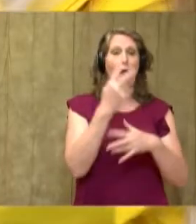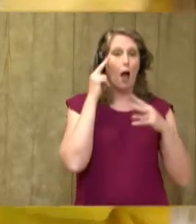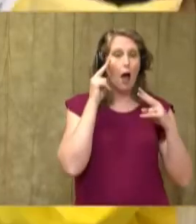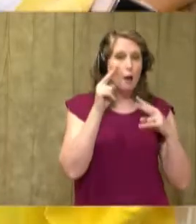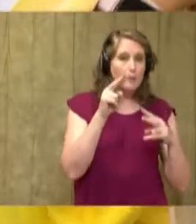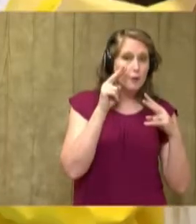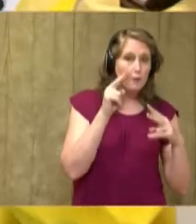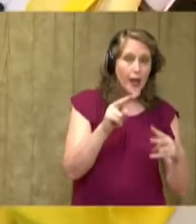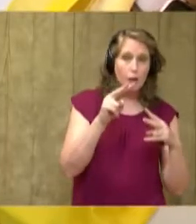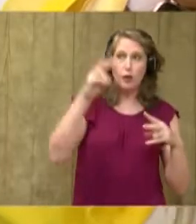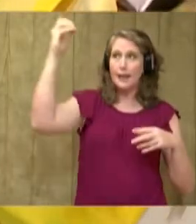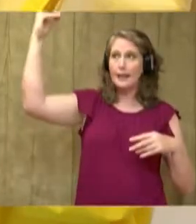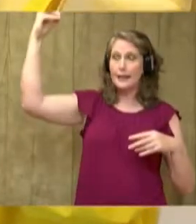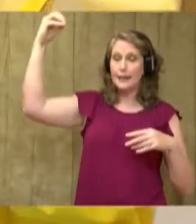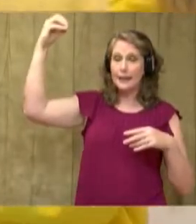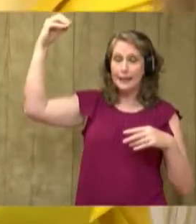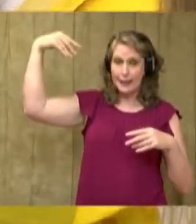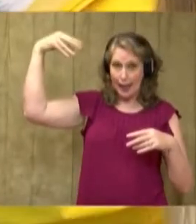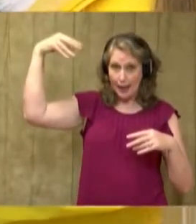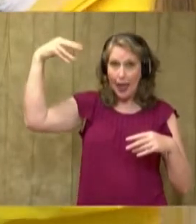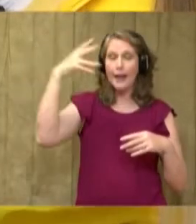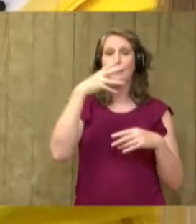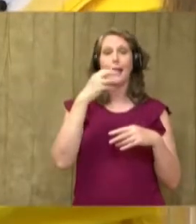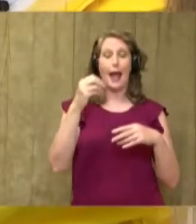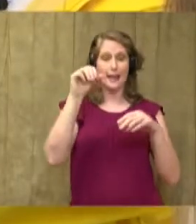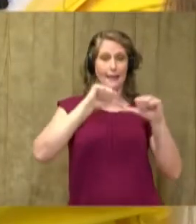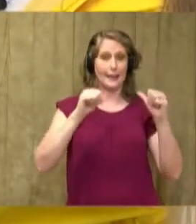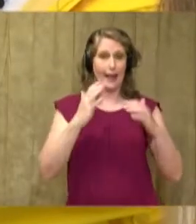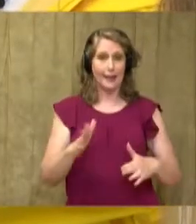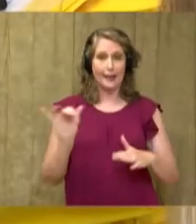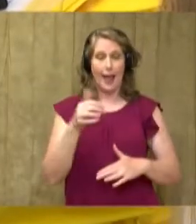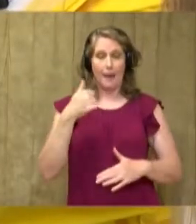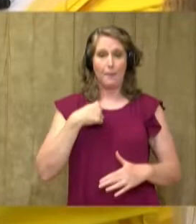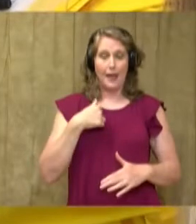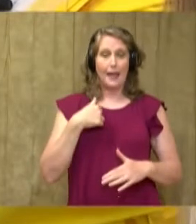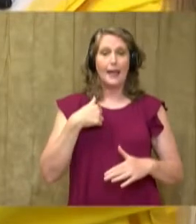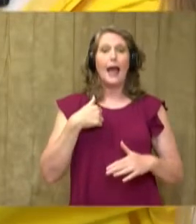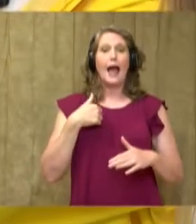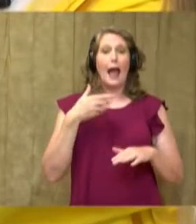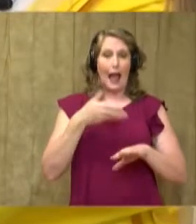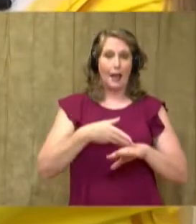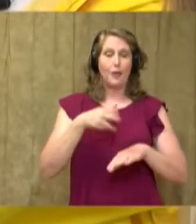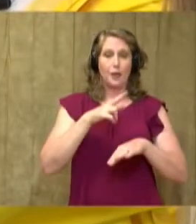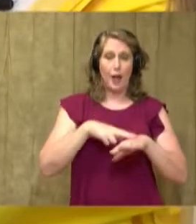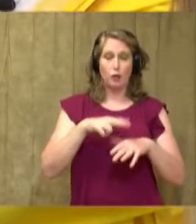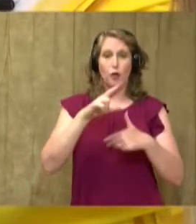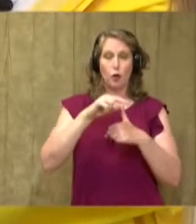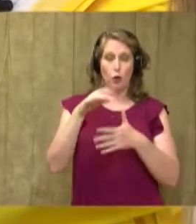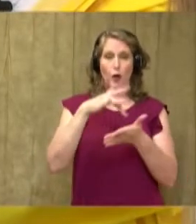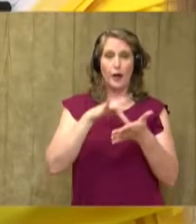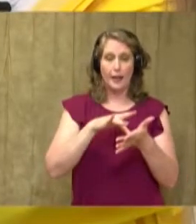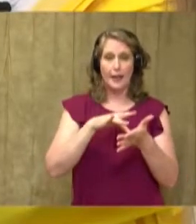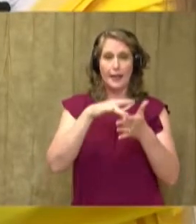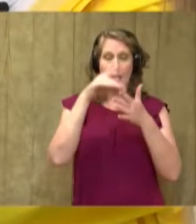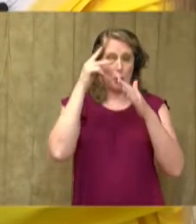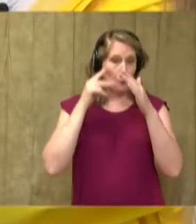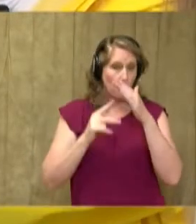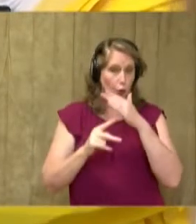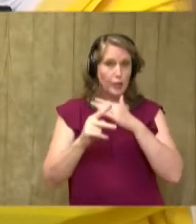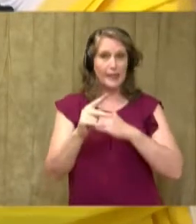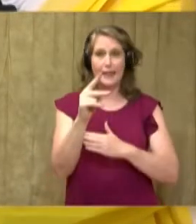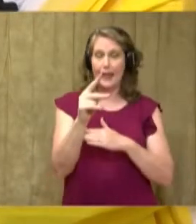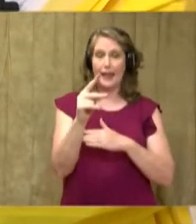help meteorologists like me at the National Hurricane Center predict the likely impact of